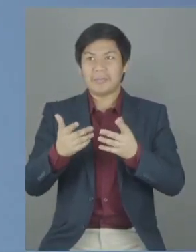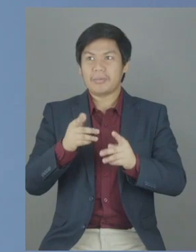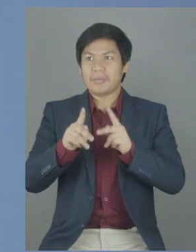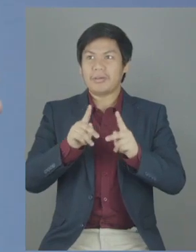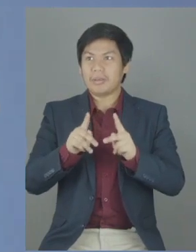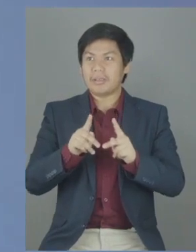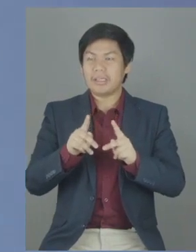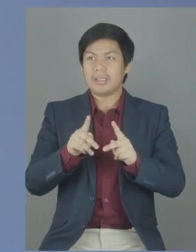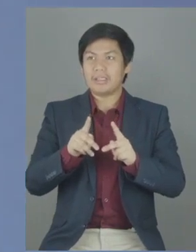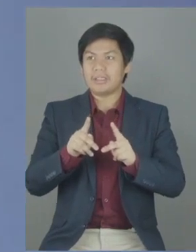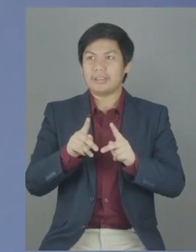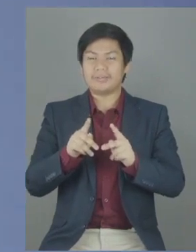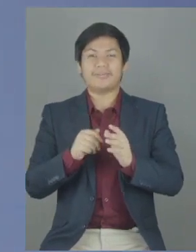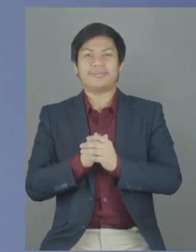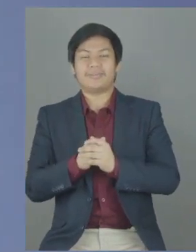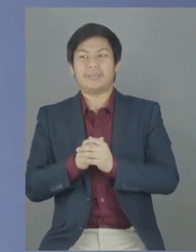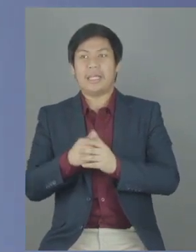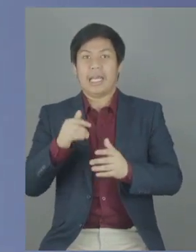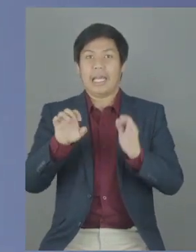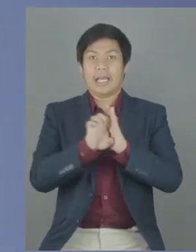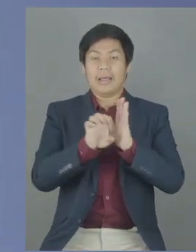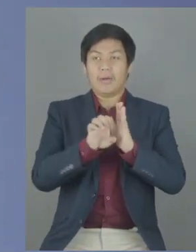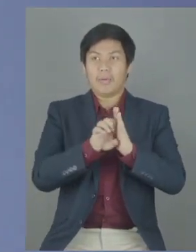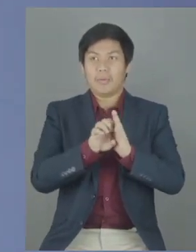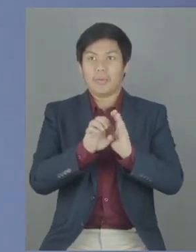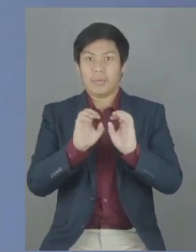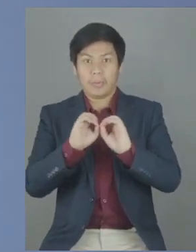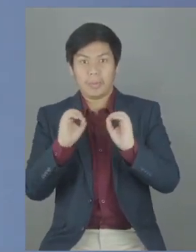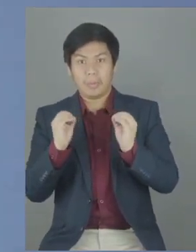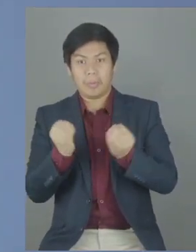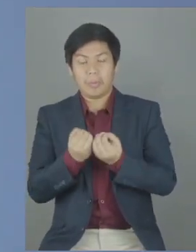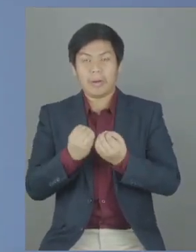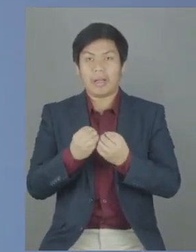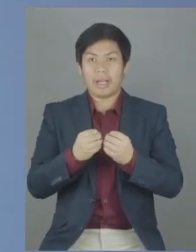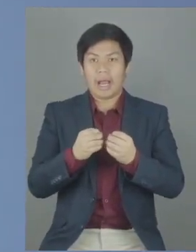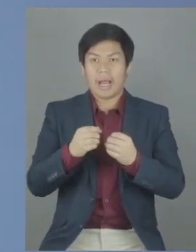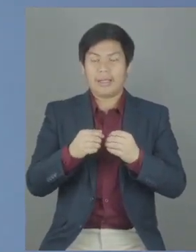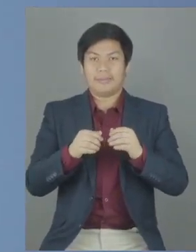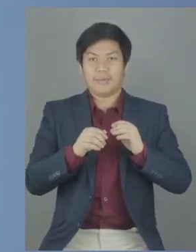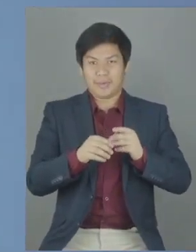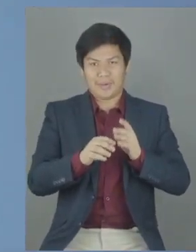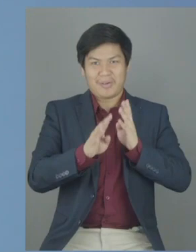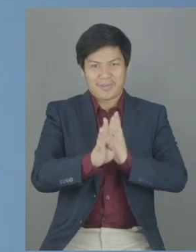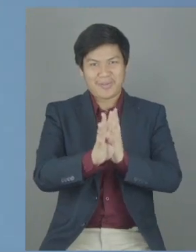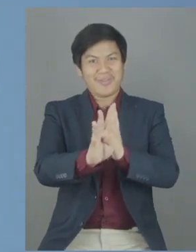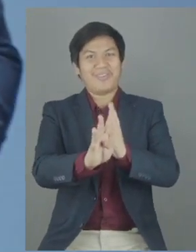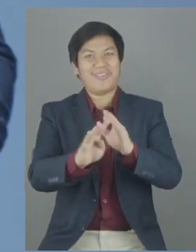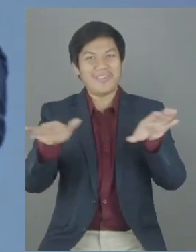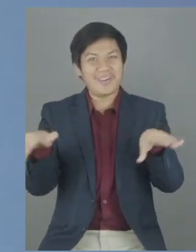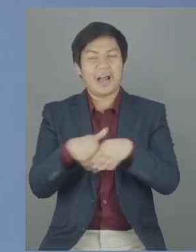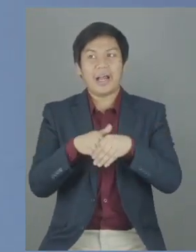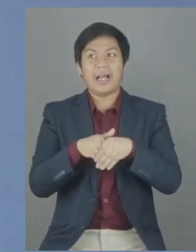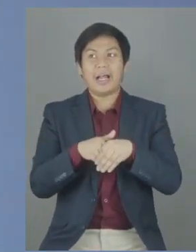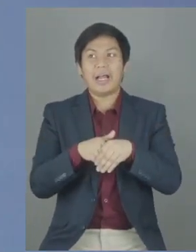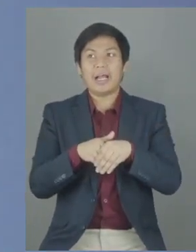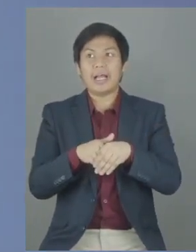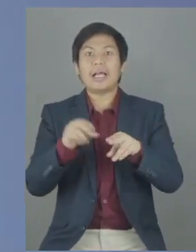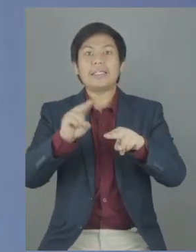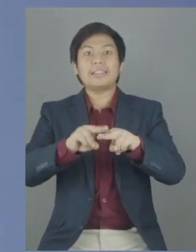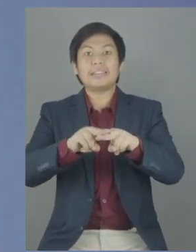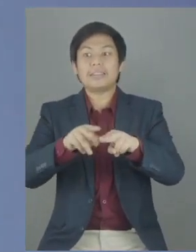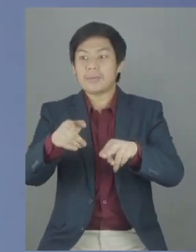me in the entourage because he or she would say, that's the seat for the